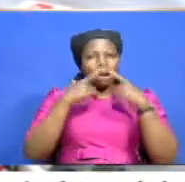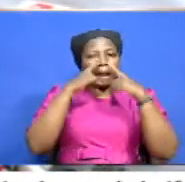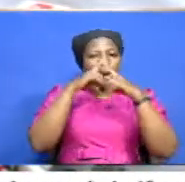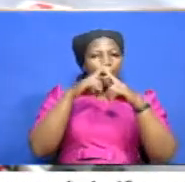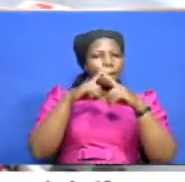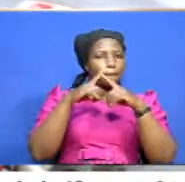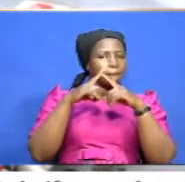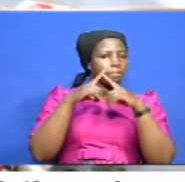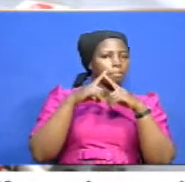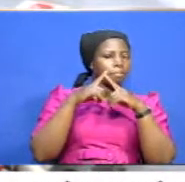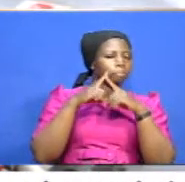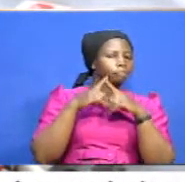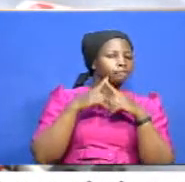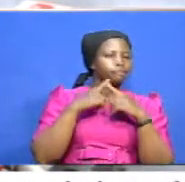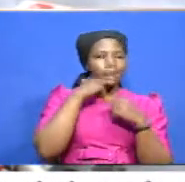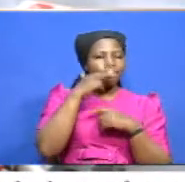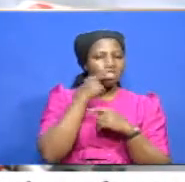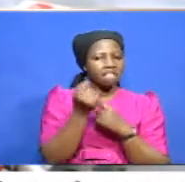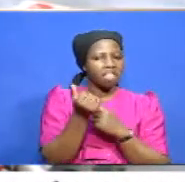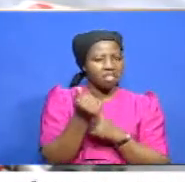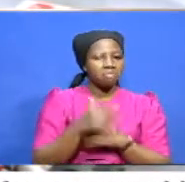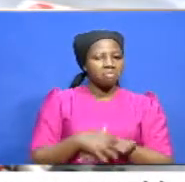is